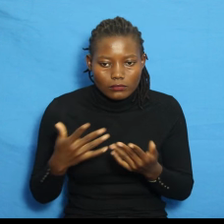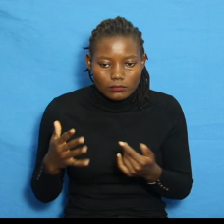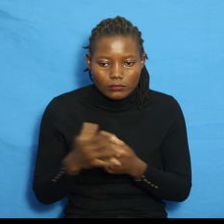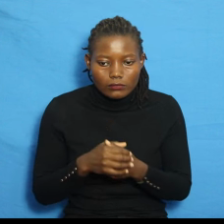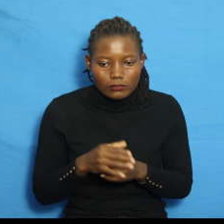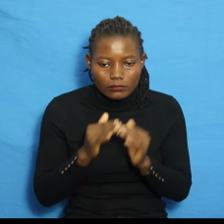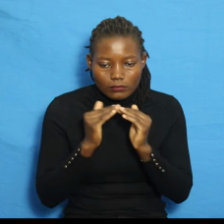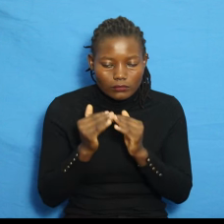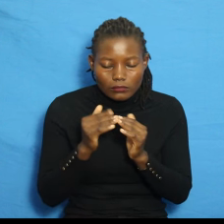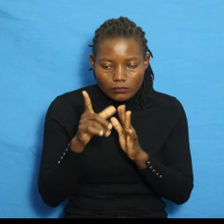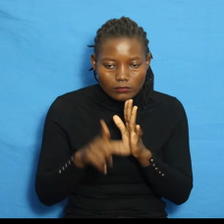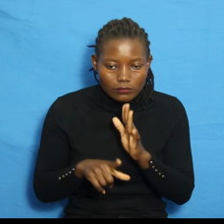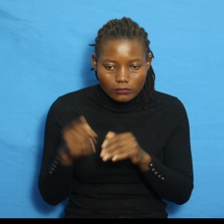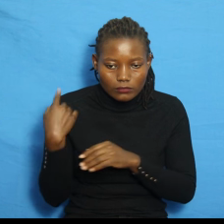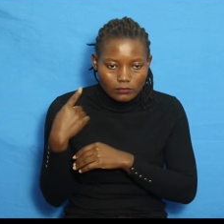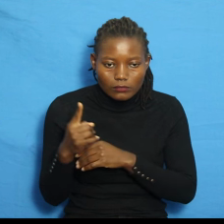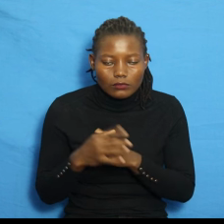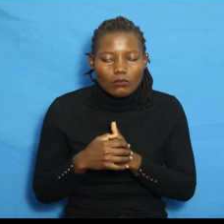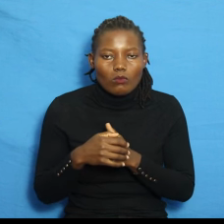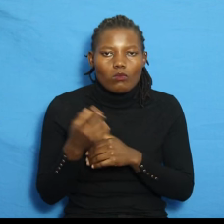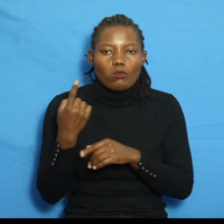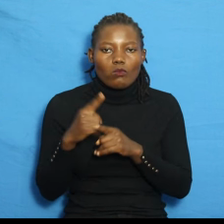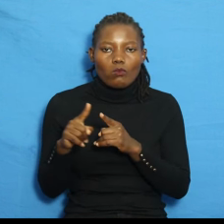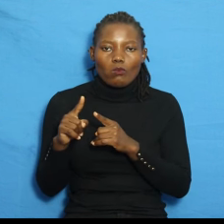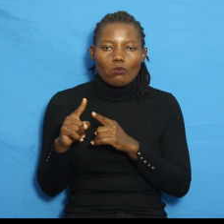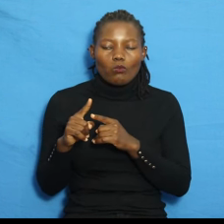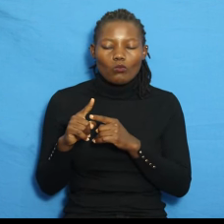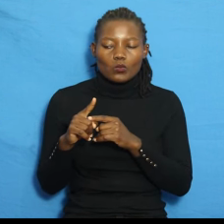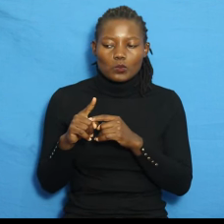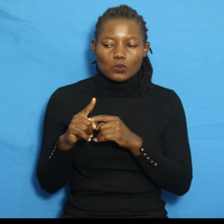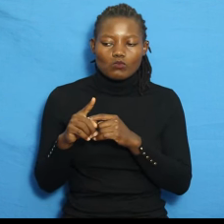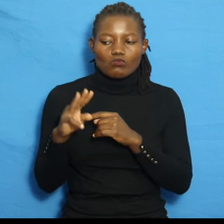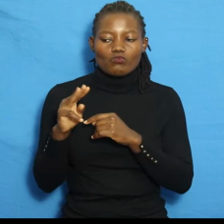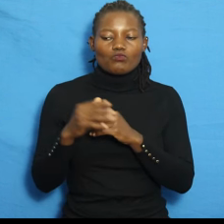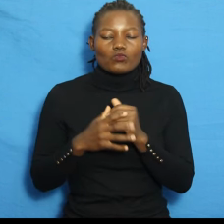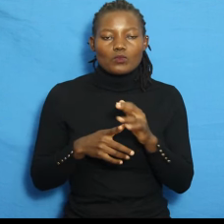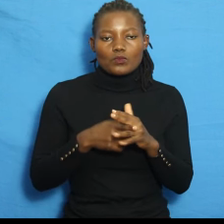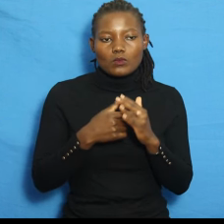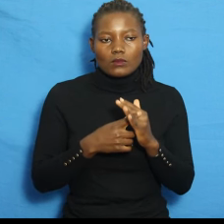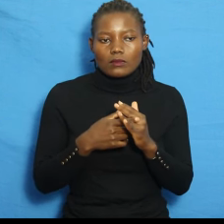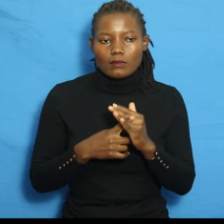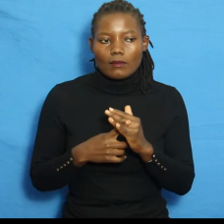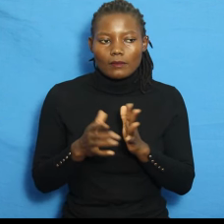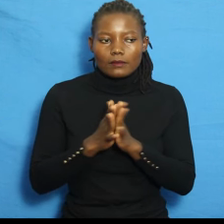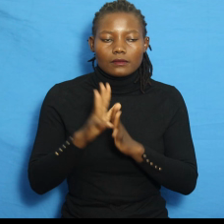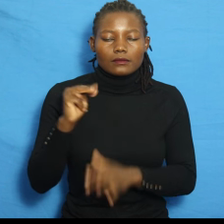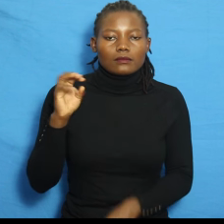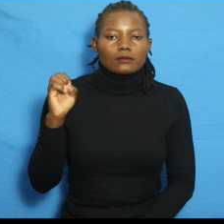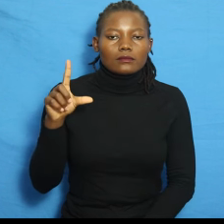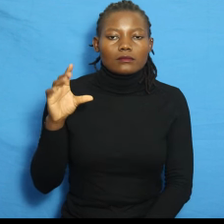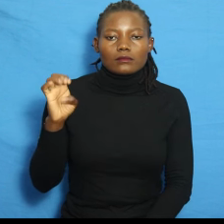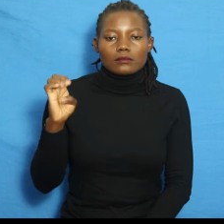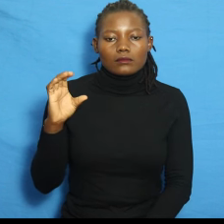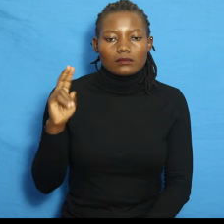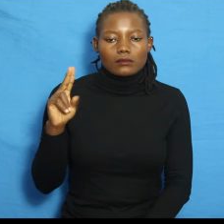there between two surfaces. It is a unitless number. The greater the mechanical and